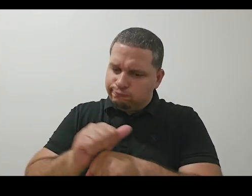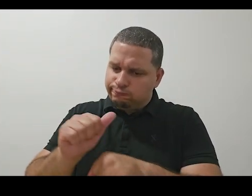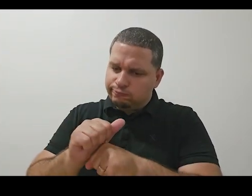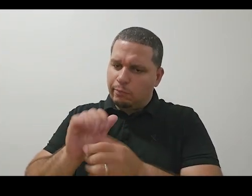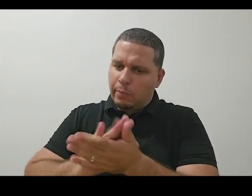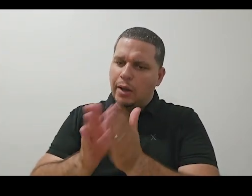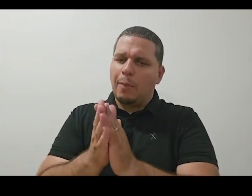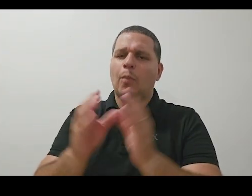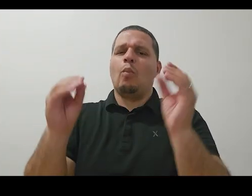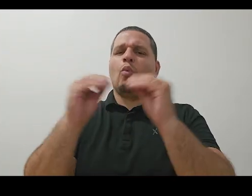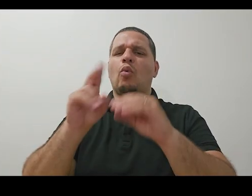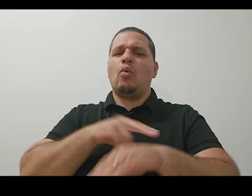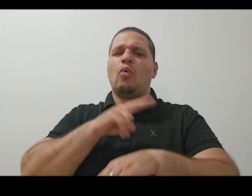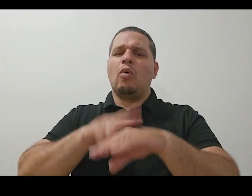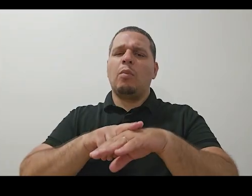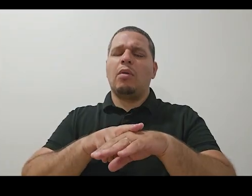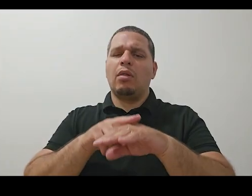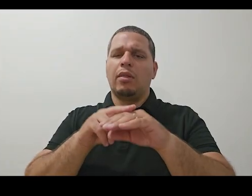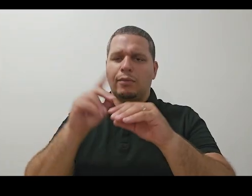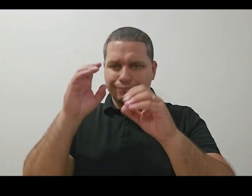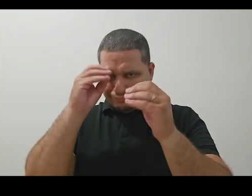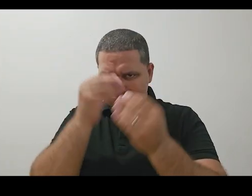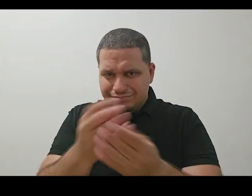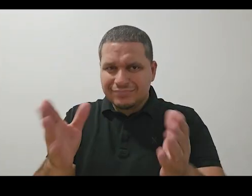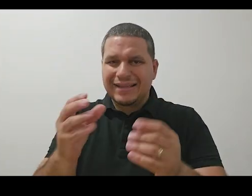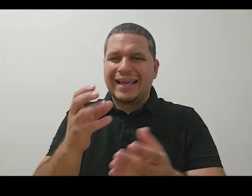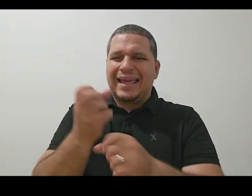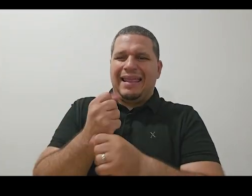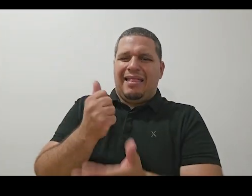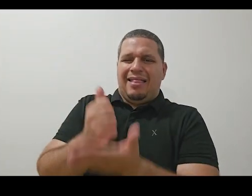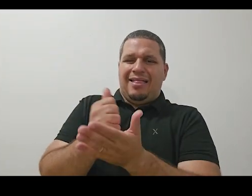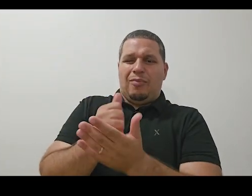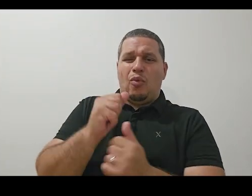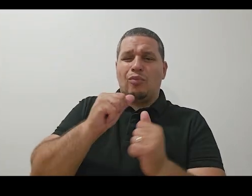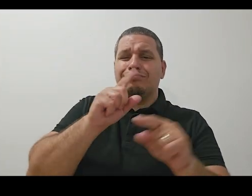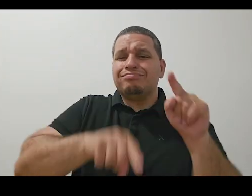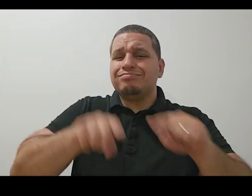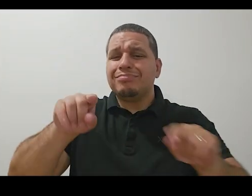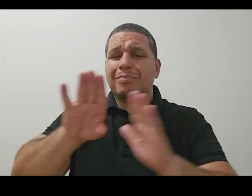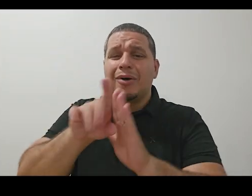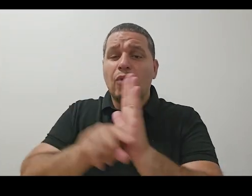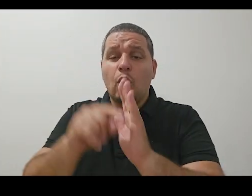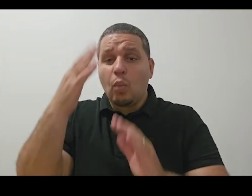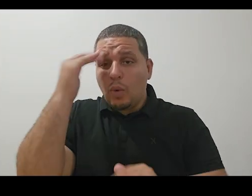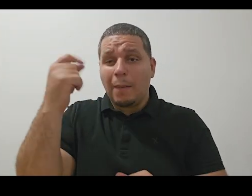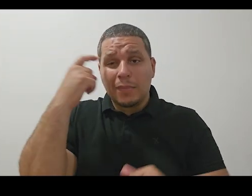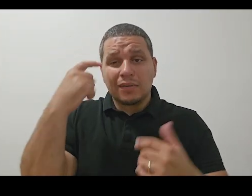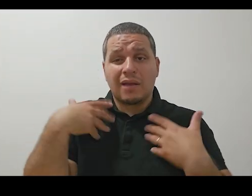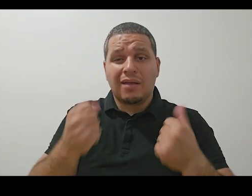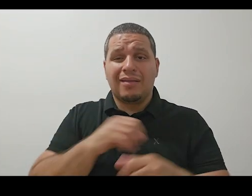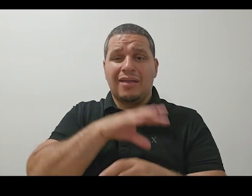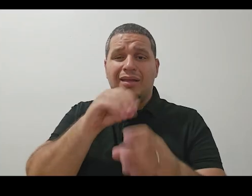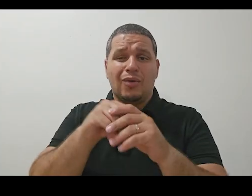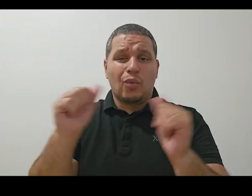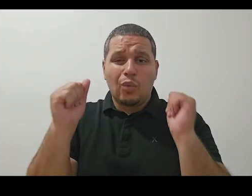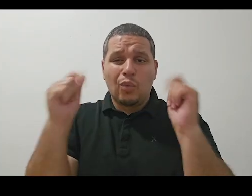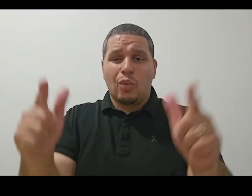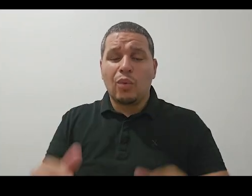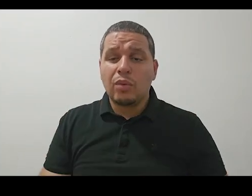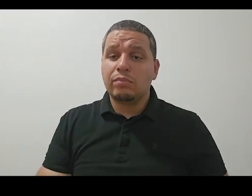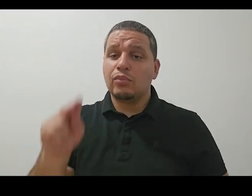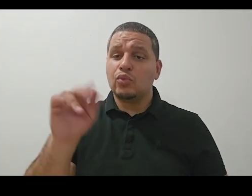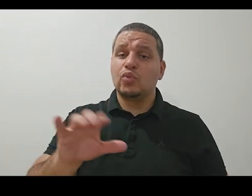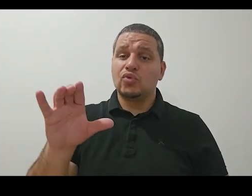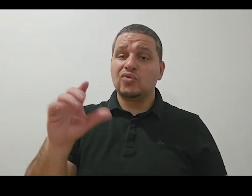raise awareness for people to get help of all backgrounds because mental health is in all of us. As the New York City Mental Health